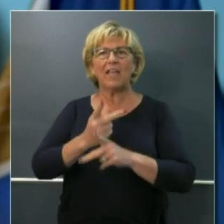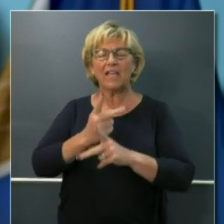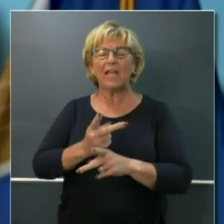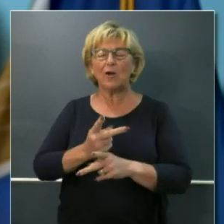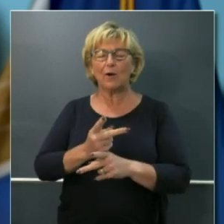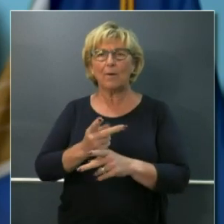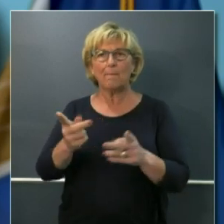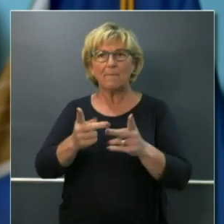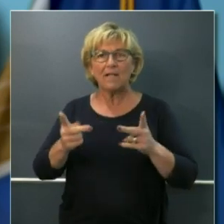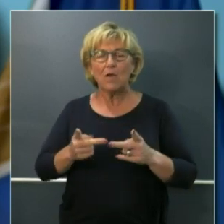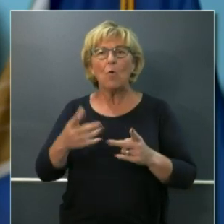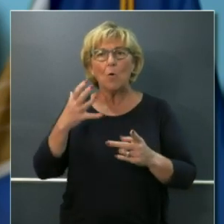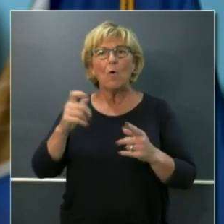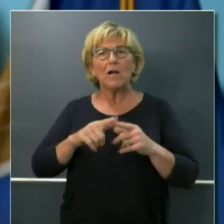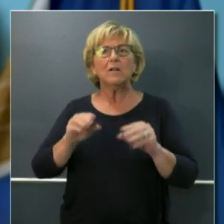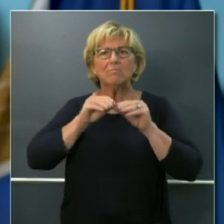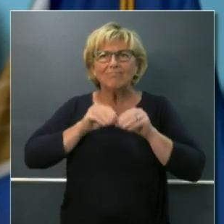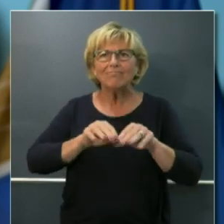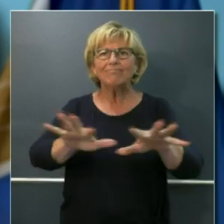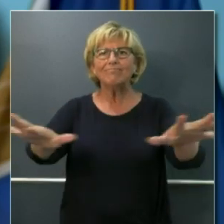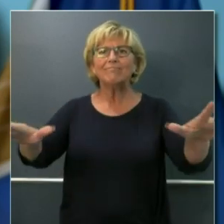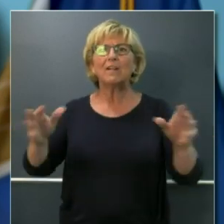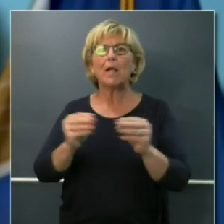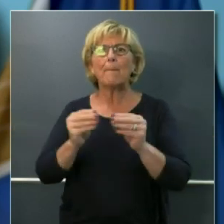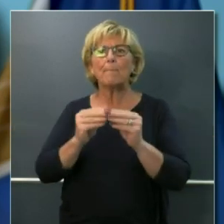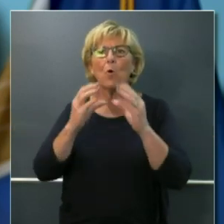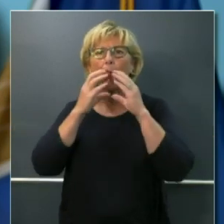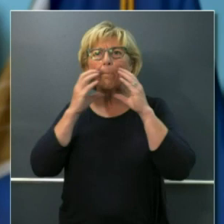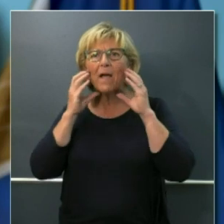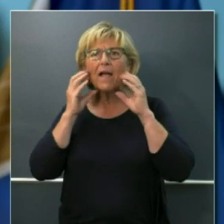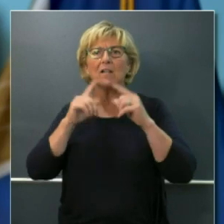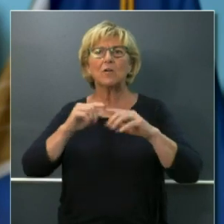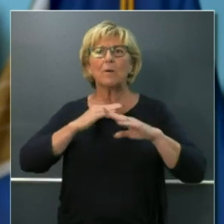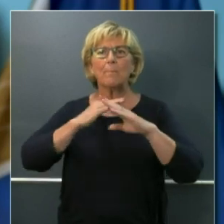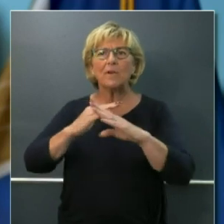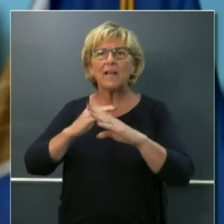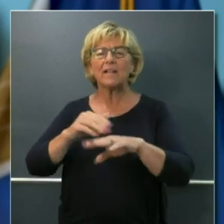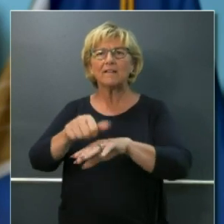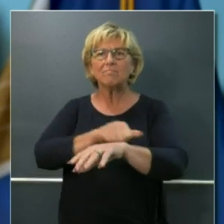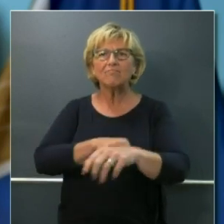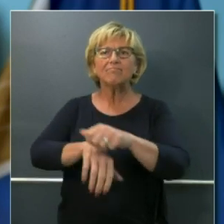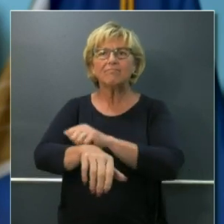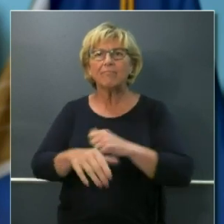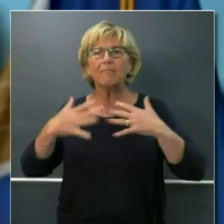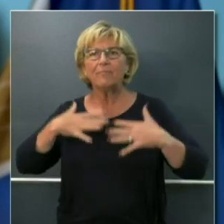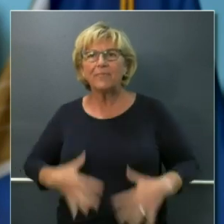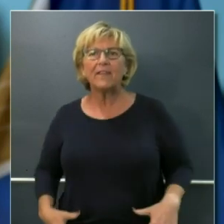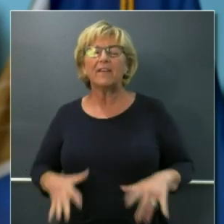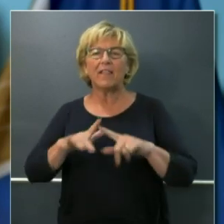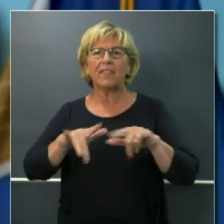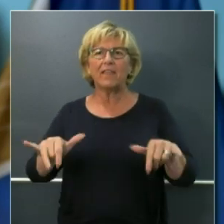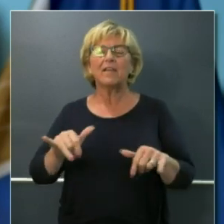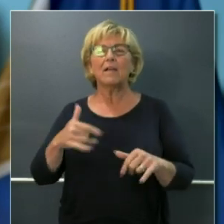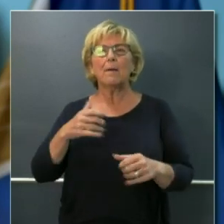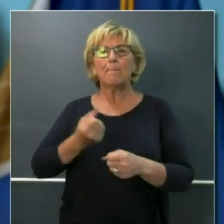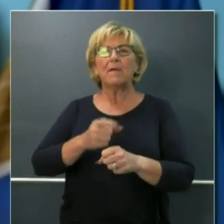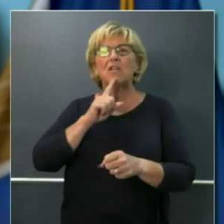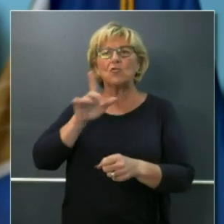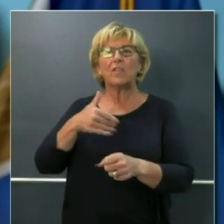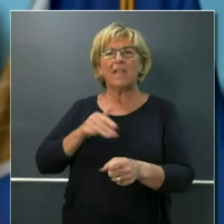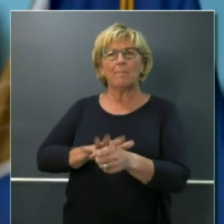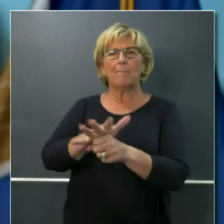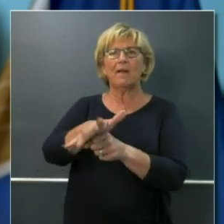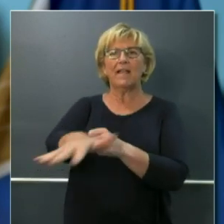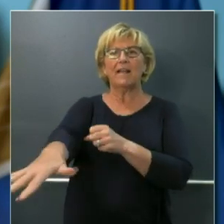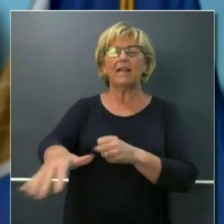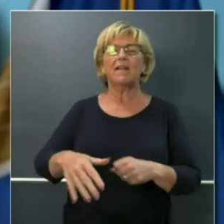just the healthcare space, provide those masks and protective gear for people that are doing testing, and make sure they're adequately supplied,